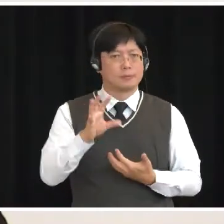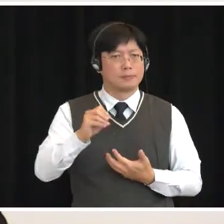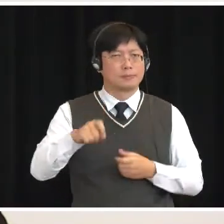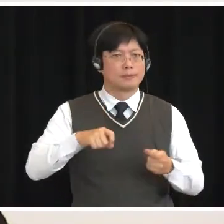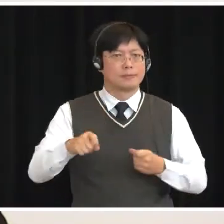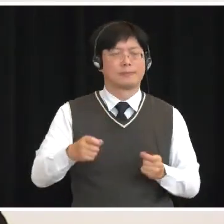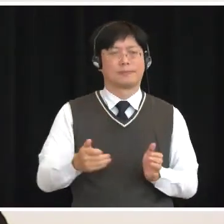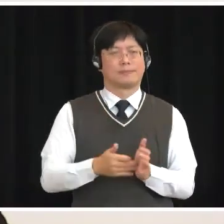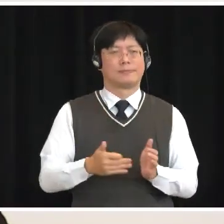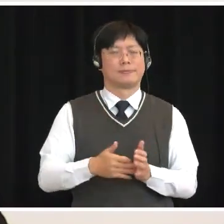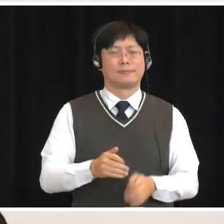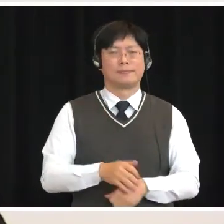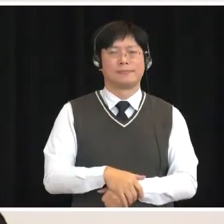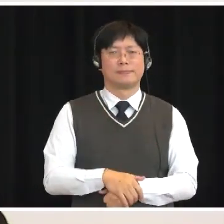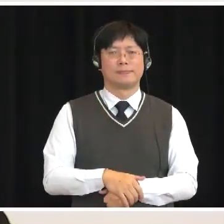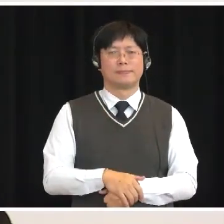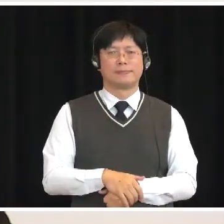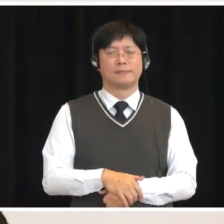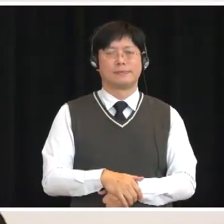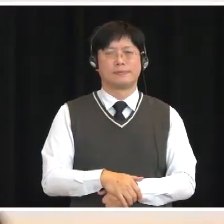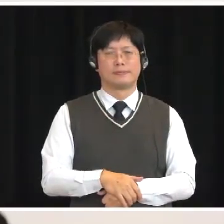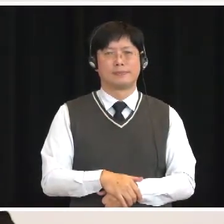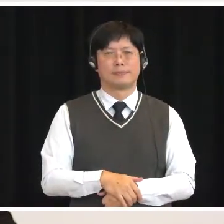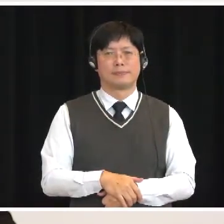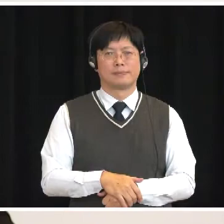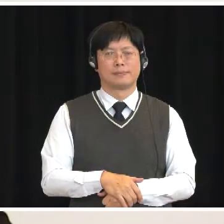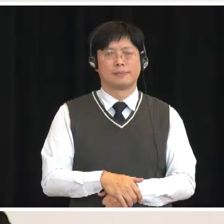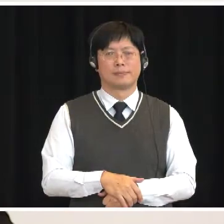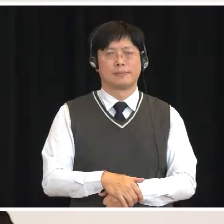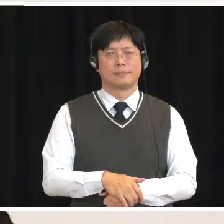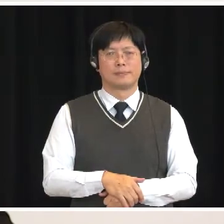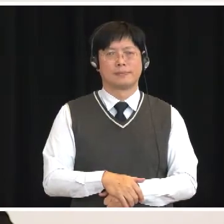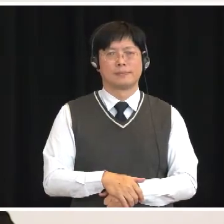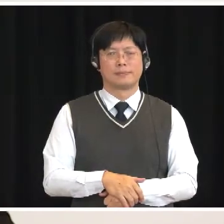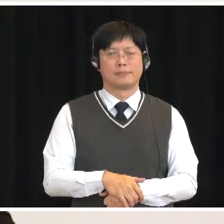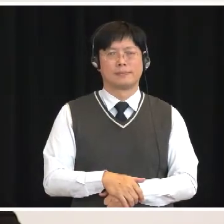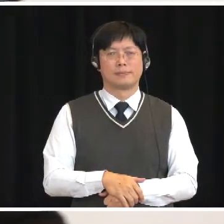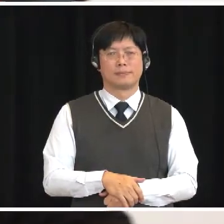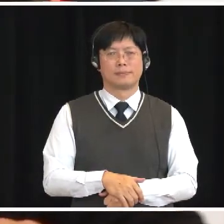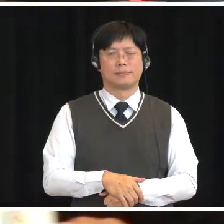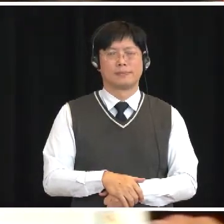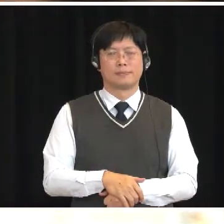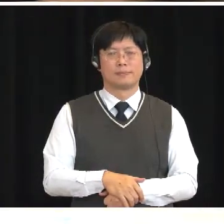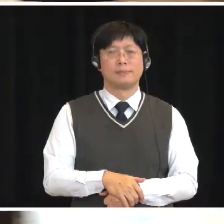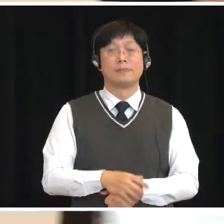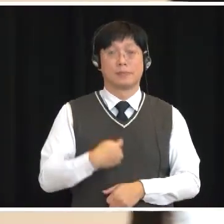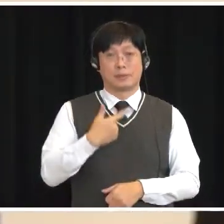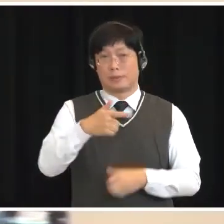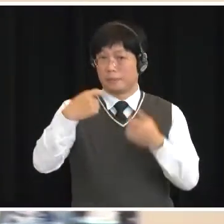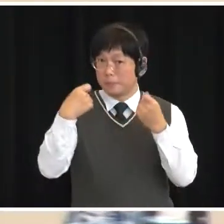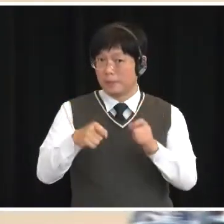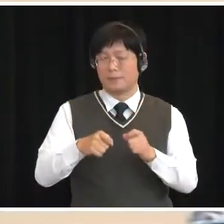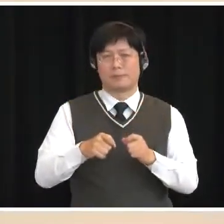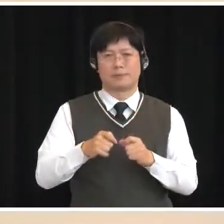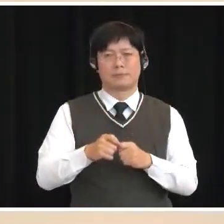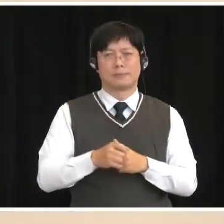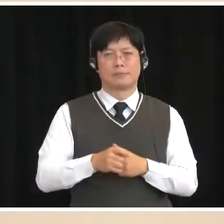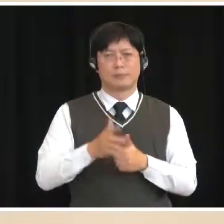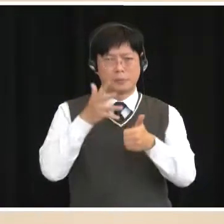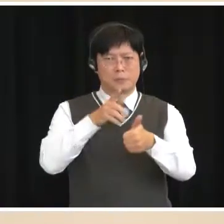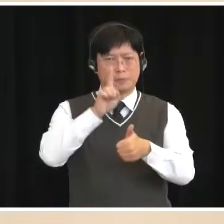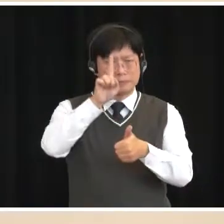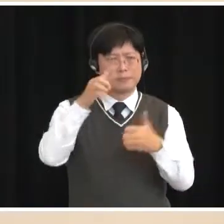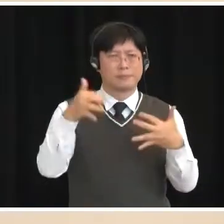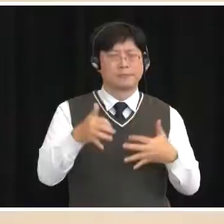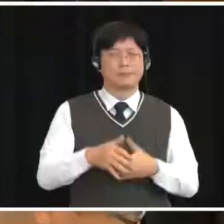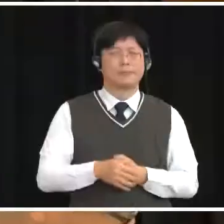Yes. Just one set of brief questions on children with disabilities who